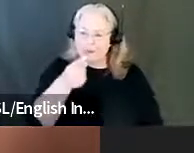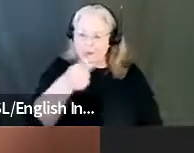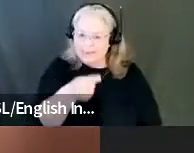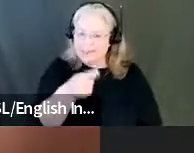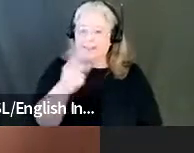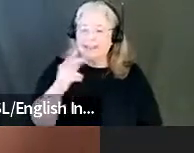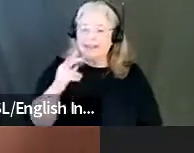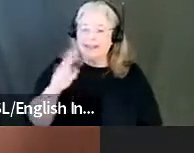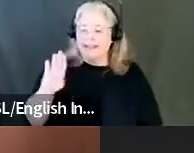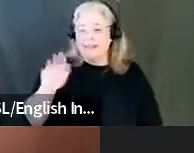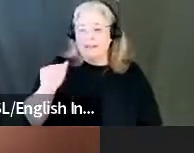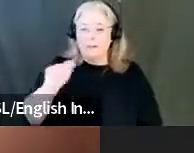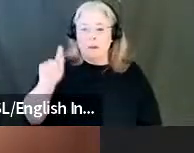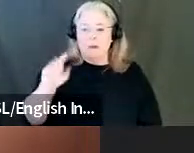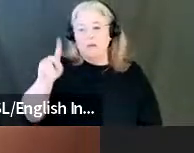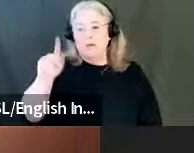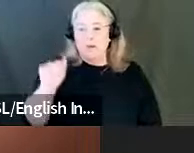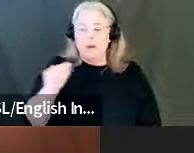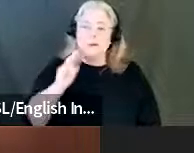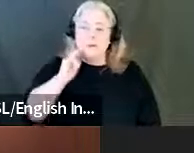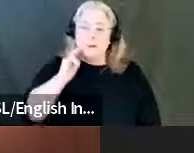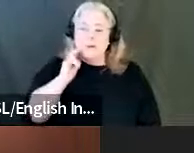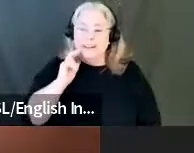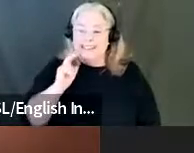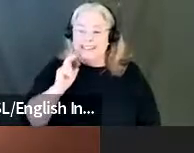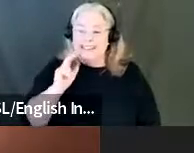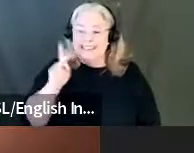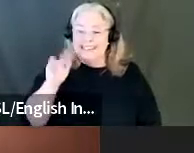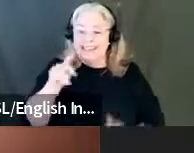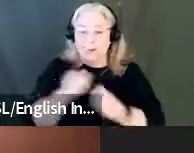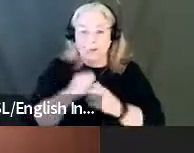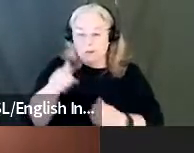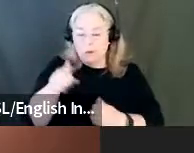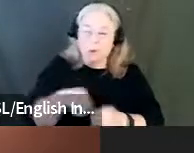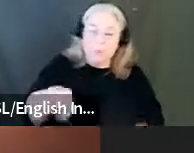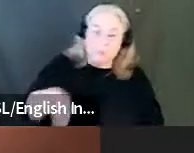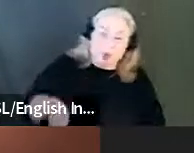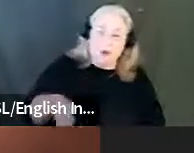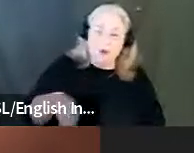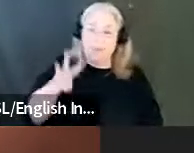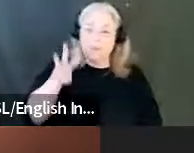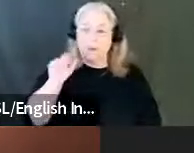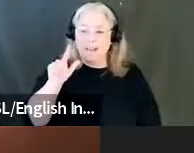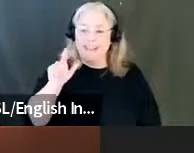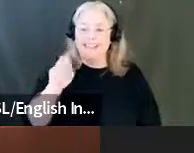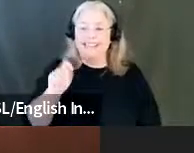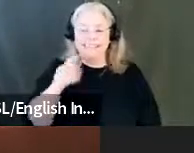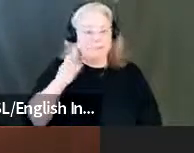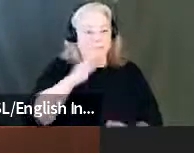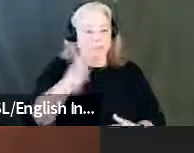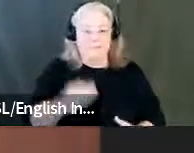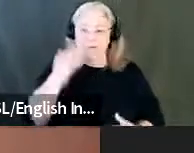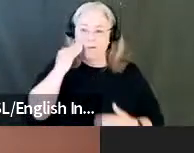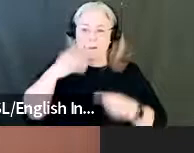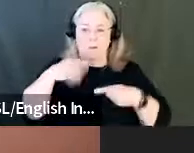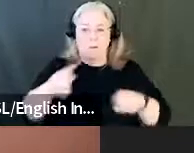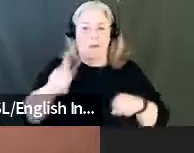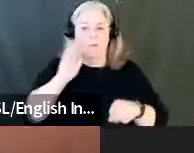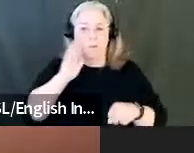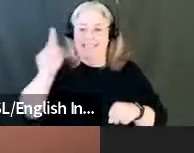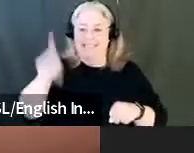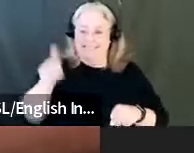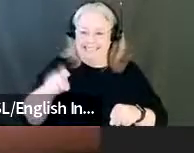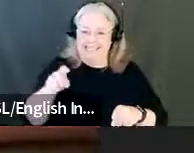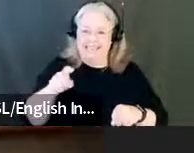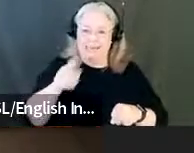kit here with you in your pocket at all times, or in your wallet, because you never know when you might need it. So here I can put